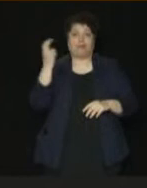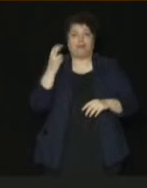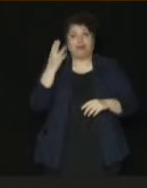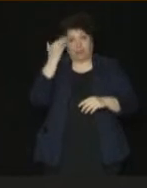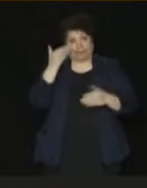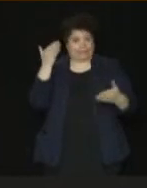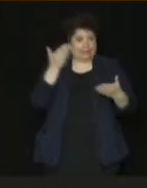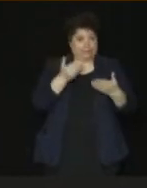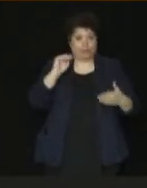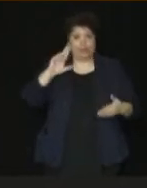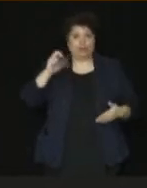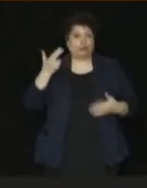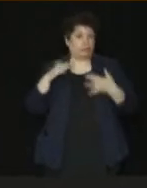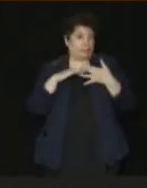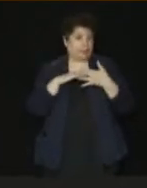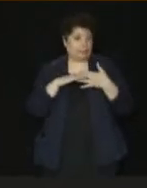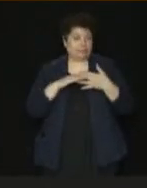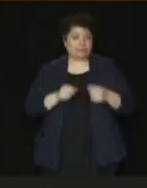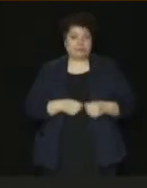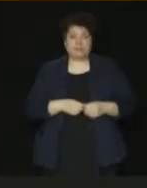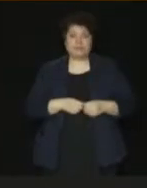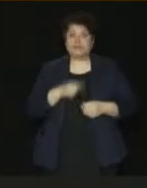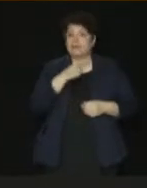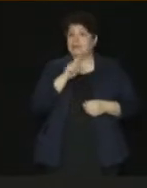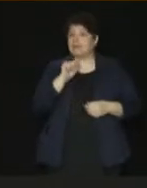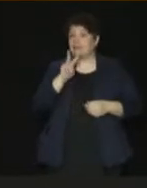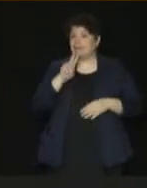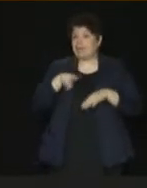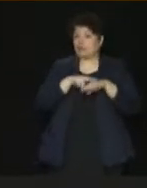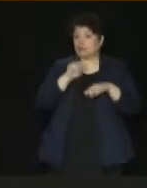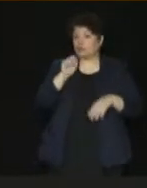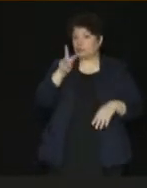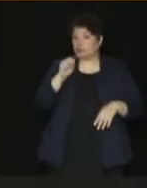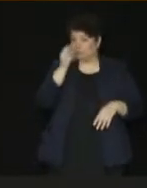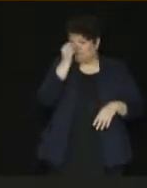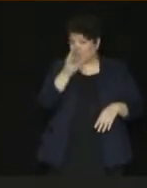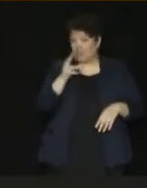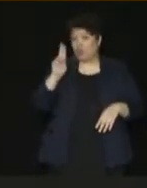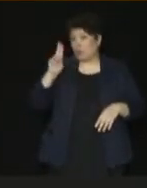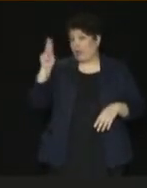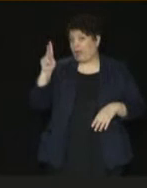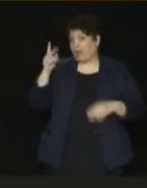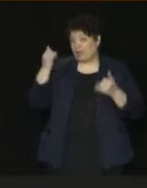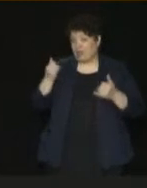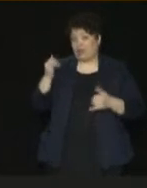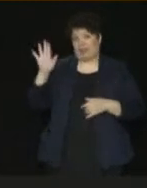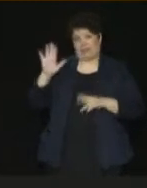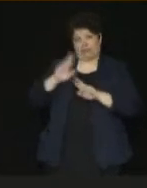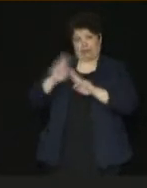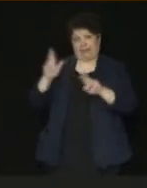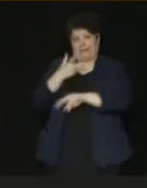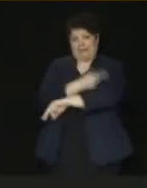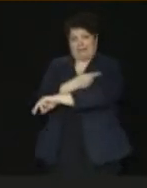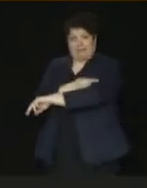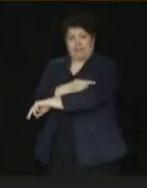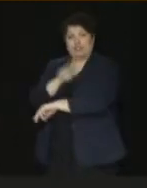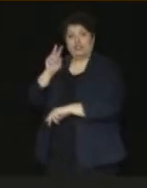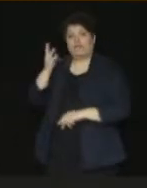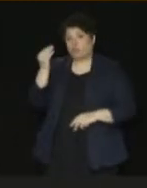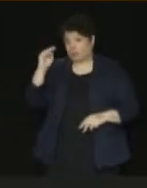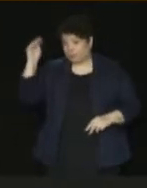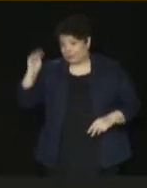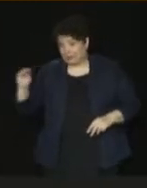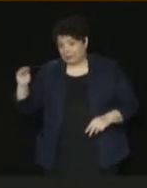break. Prime Minister Kevin Gallagher, CTV National News. Now, the UK has vaccinated about 14% of its population. Canada's at